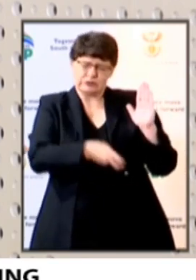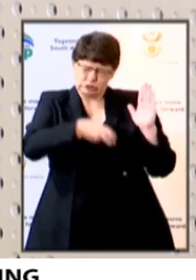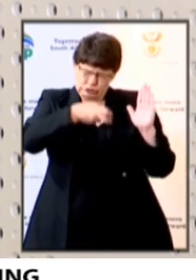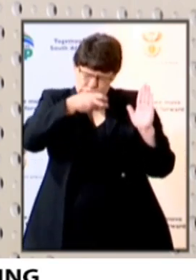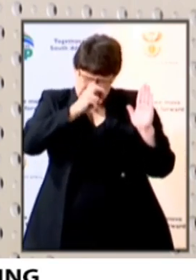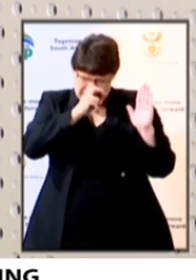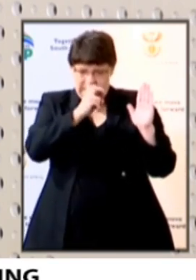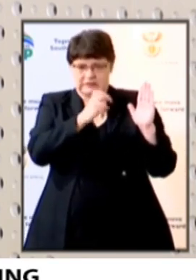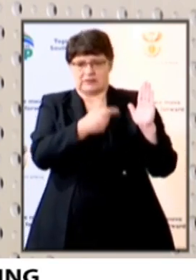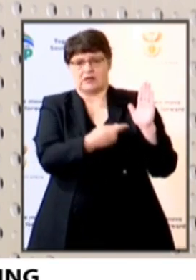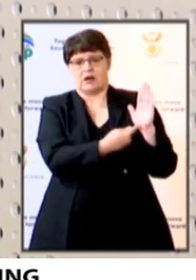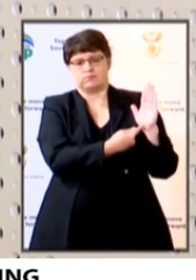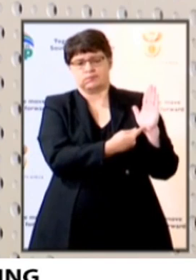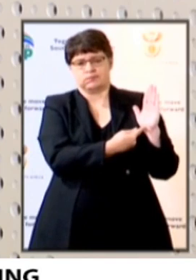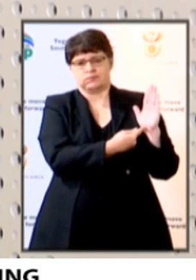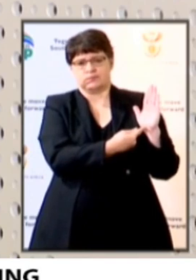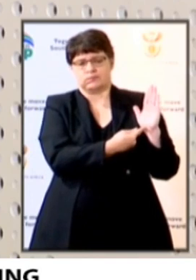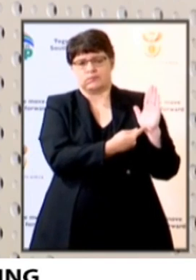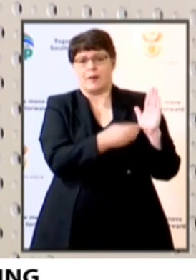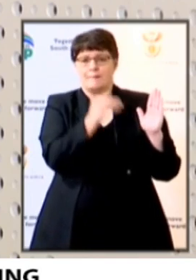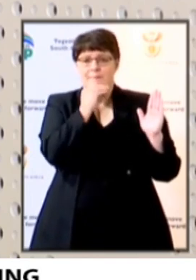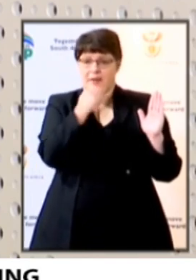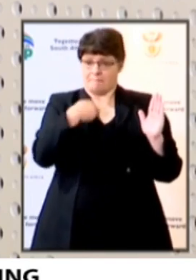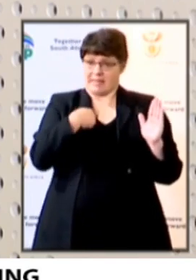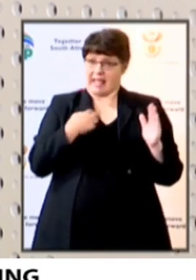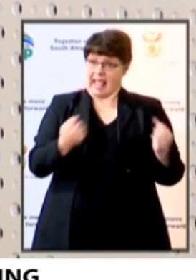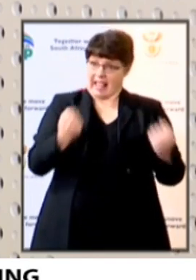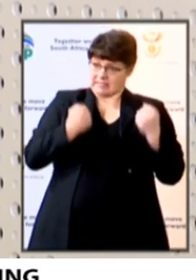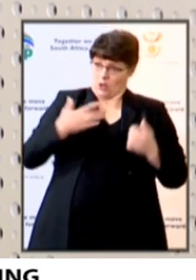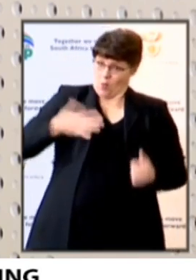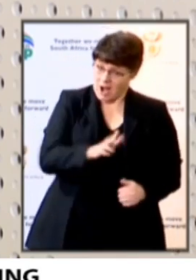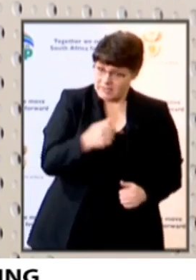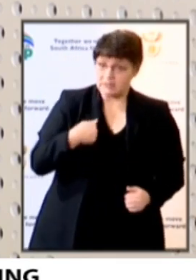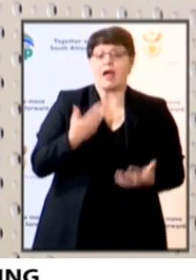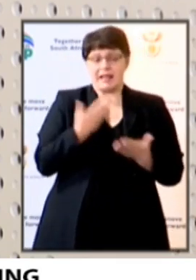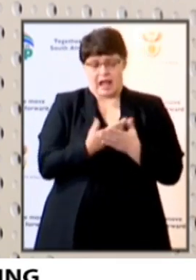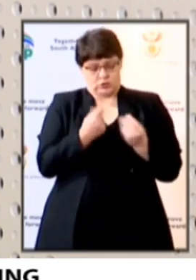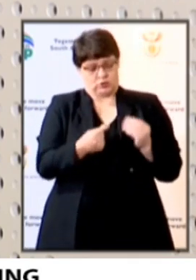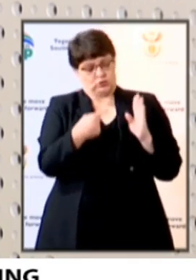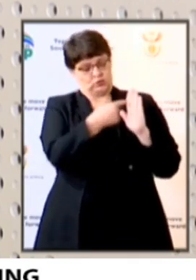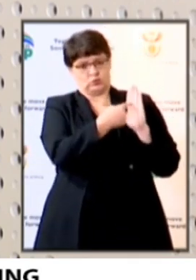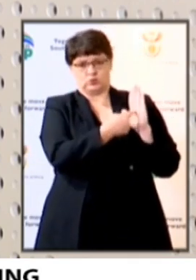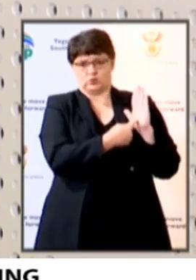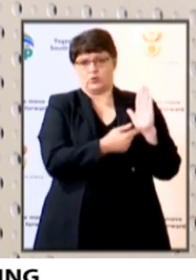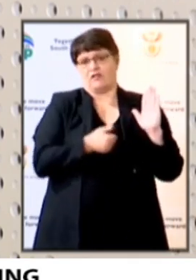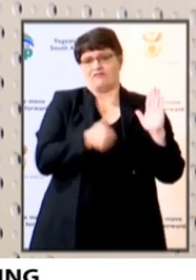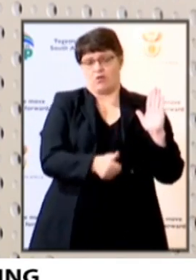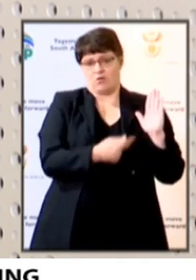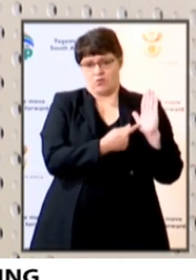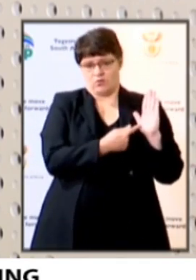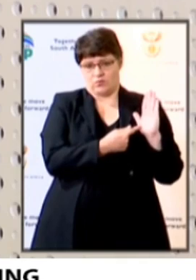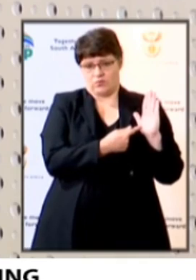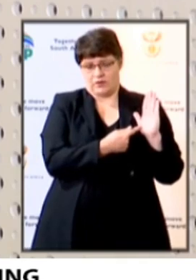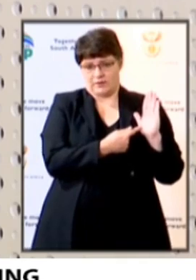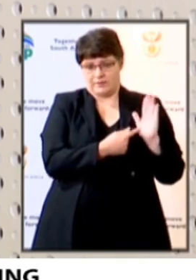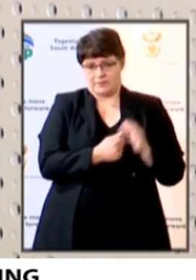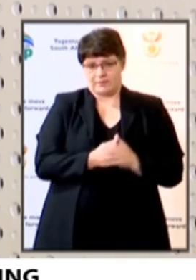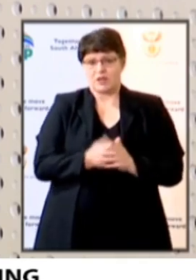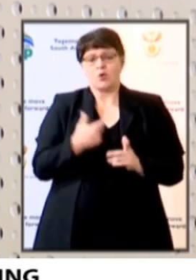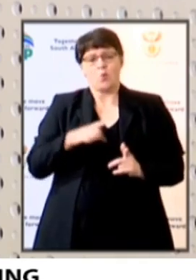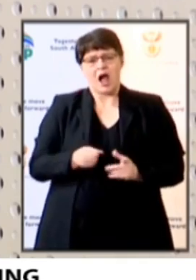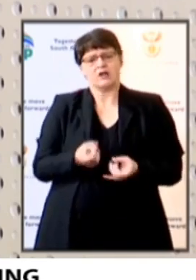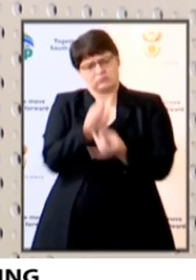strict regulations under which exercise can be done. So I just want to put that up front,